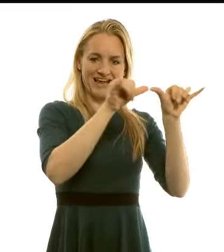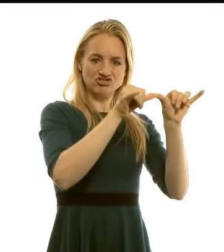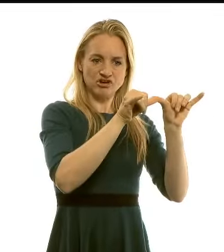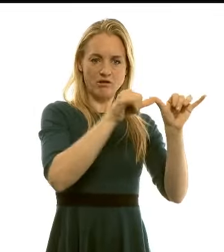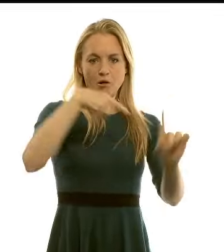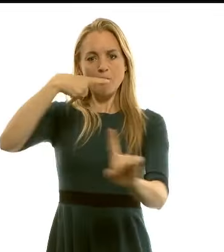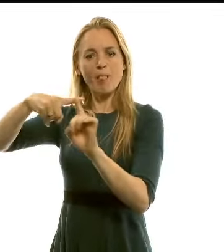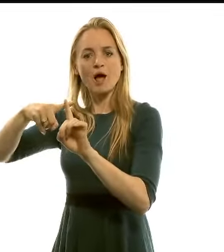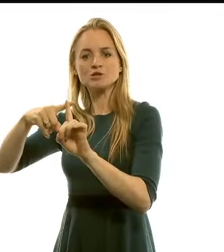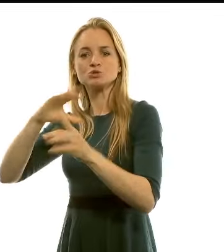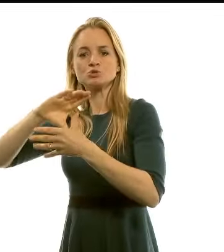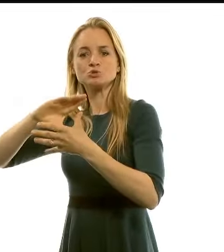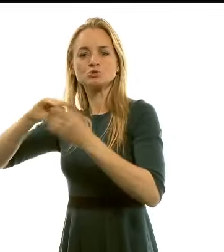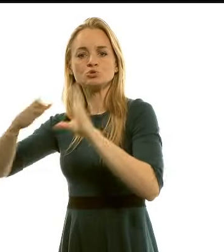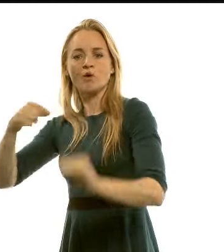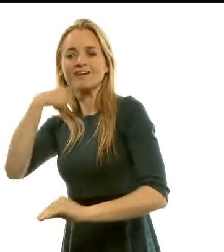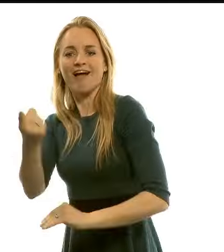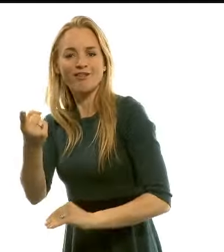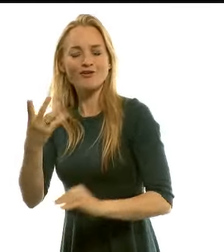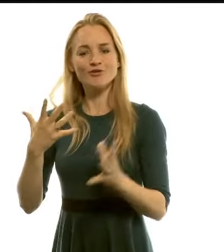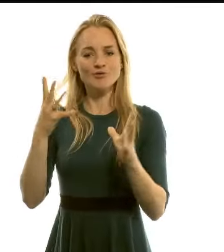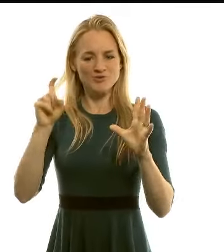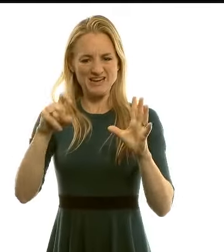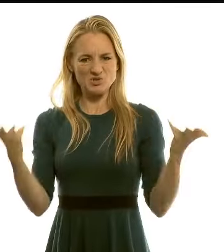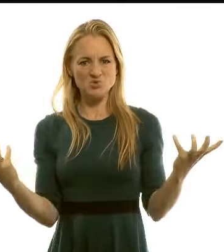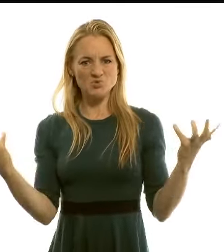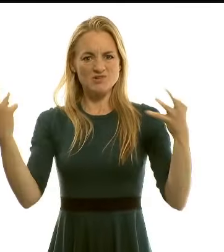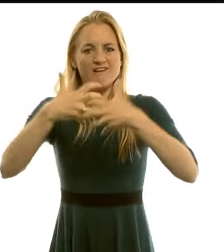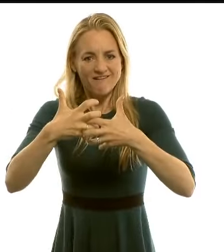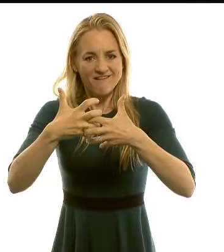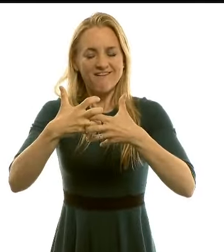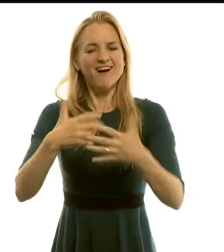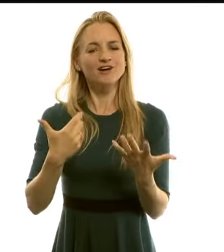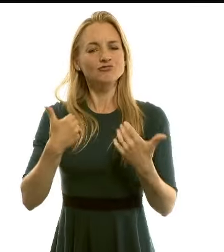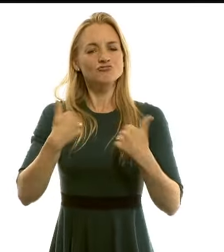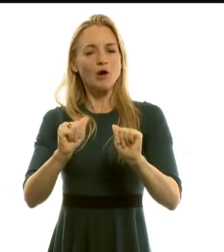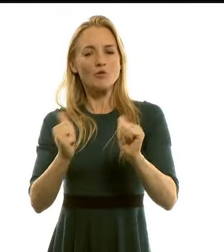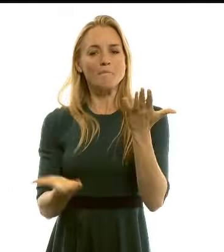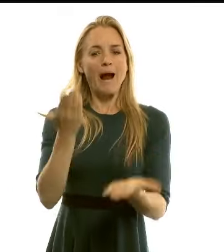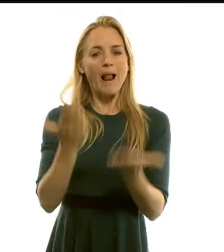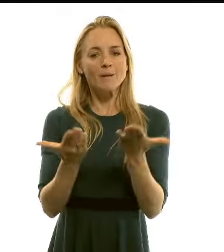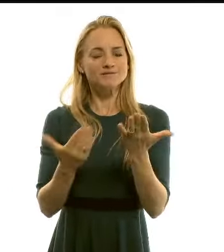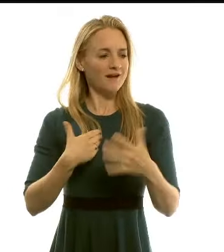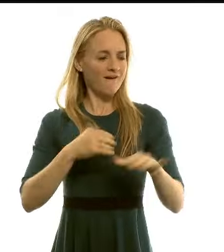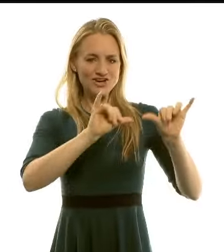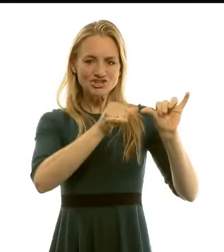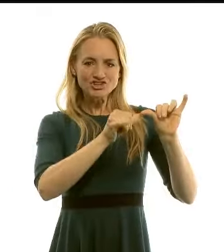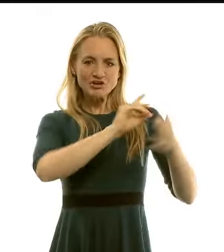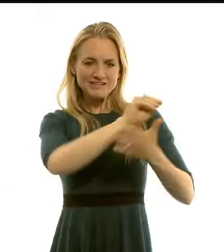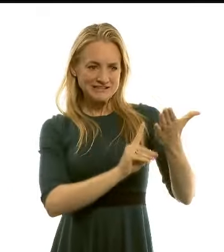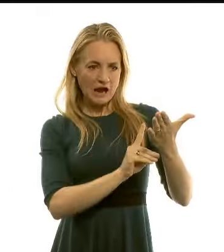things. A solid engineering design and also a clear story. Because a clear story is always going to be more valuable than a solid